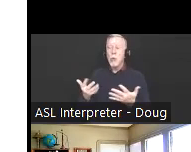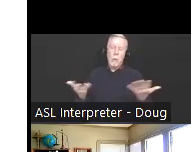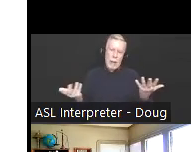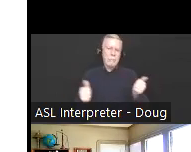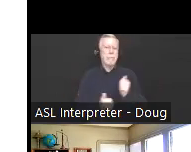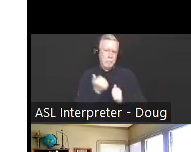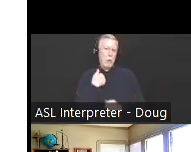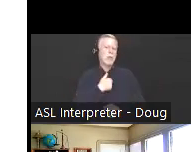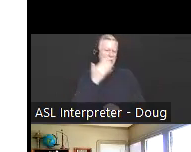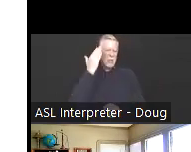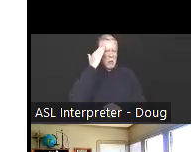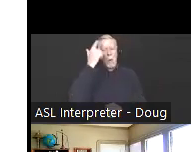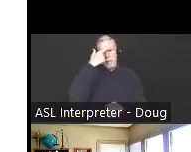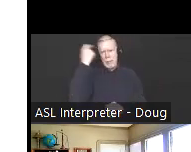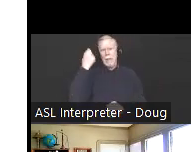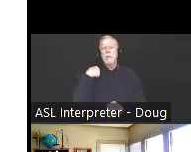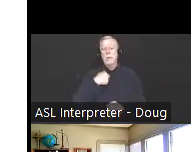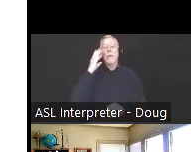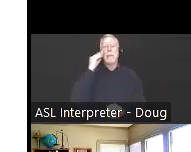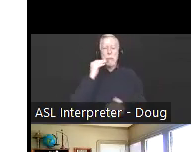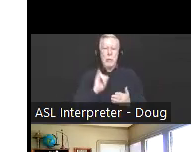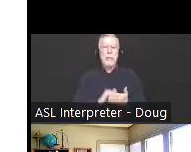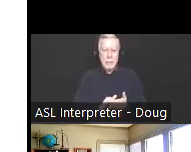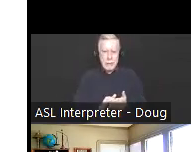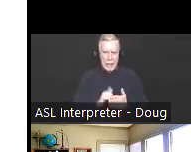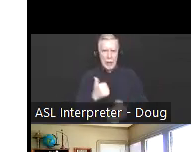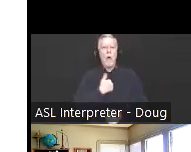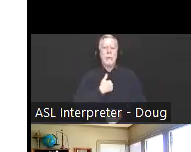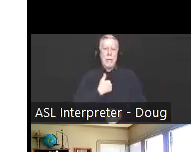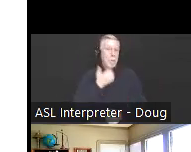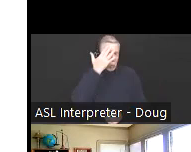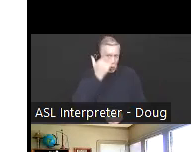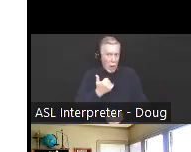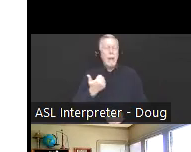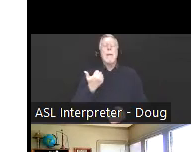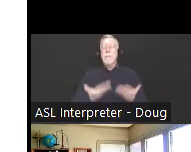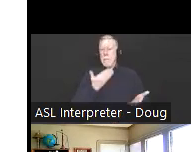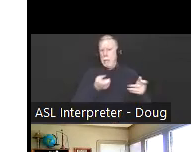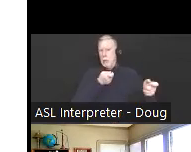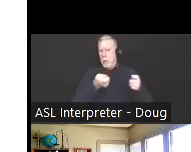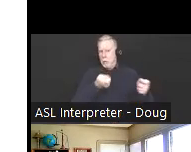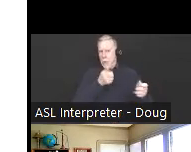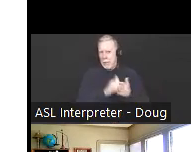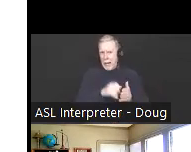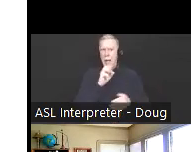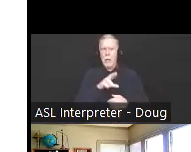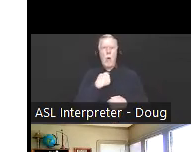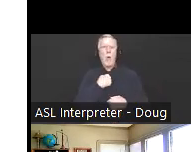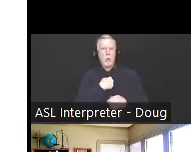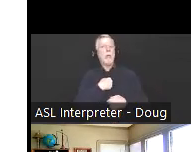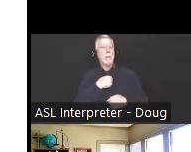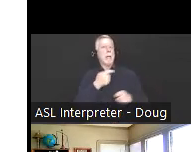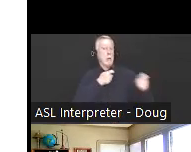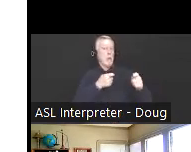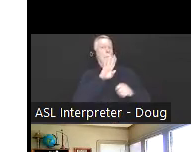because we've experienced it, either because we've orchestrated it or we've been on the other end. And what the TRIZ exercise